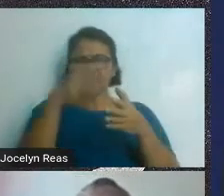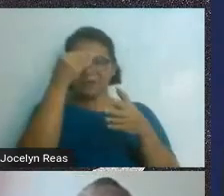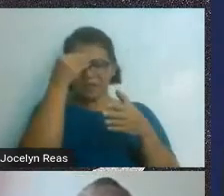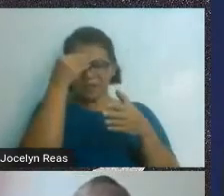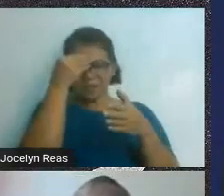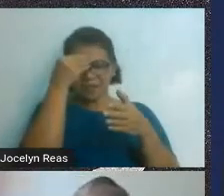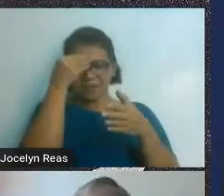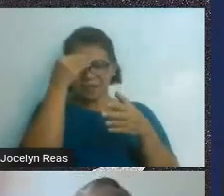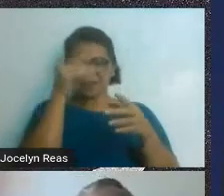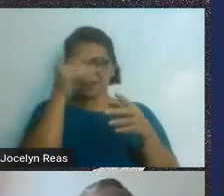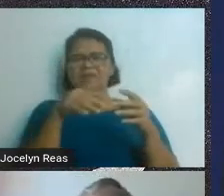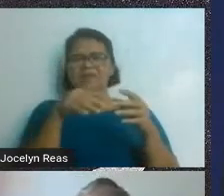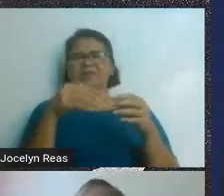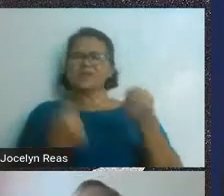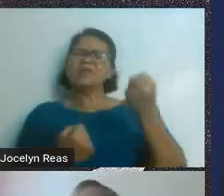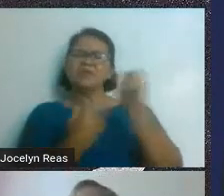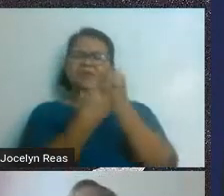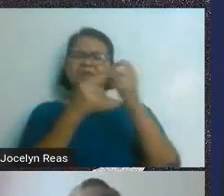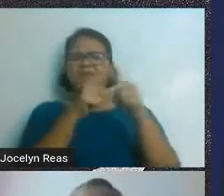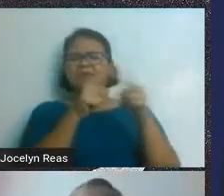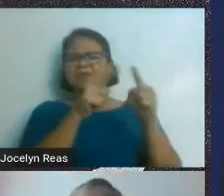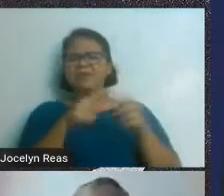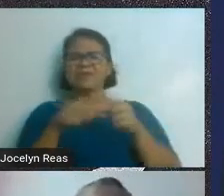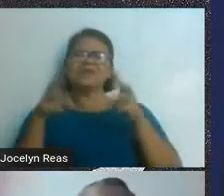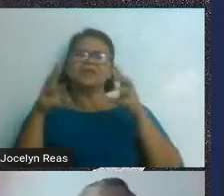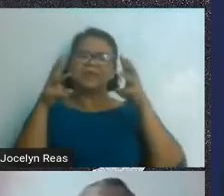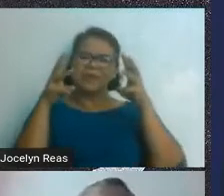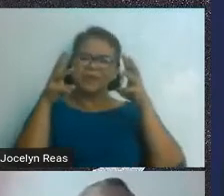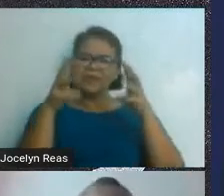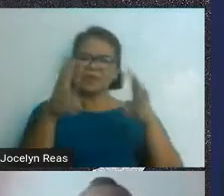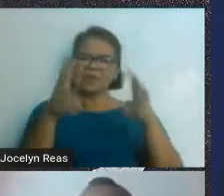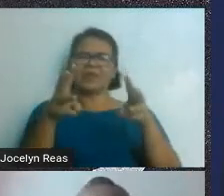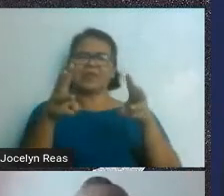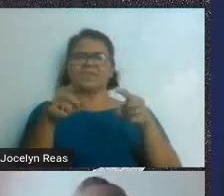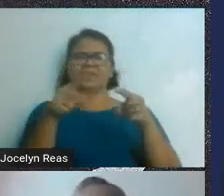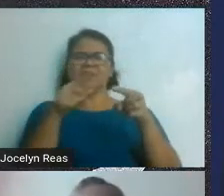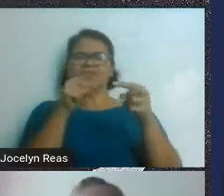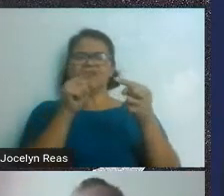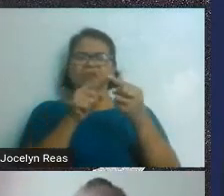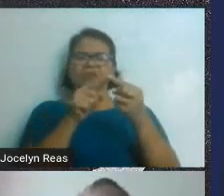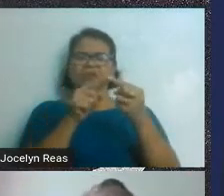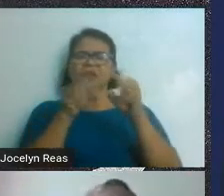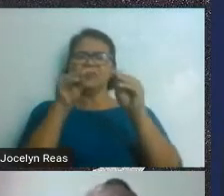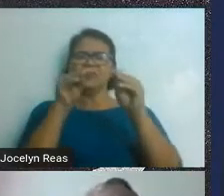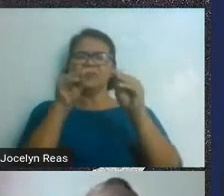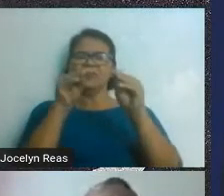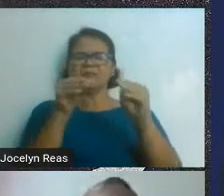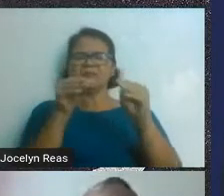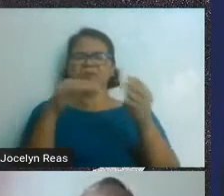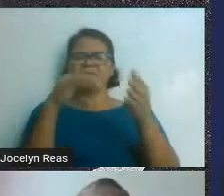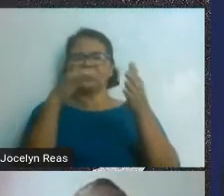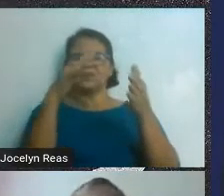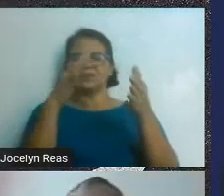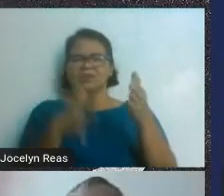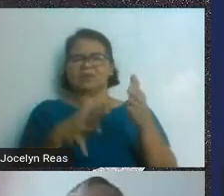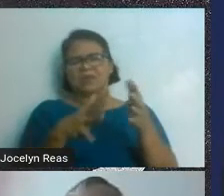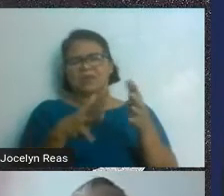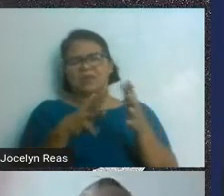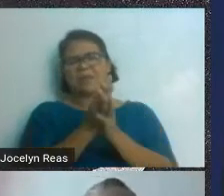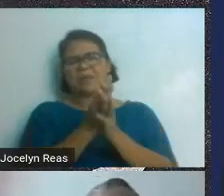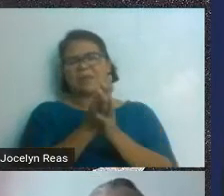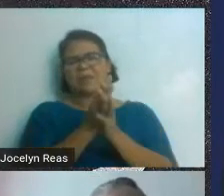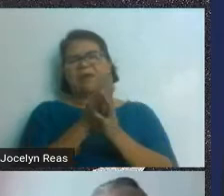mga bata na independent learners na, they will not need so much support. So yung mga batang